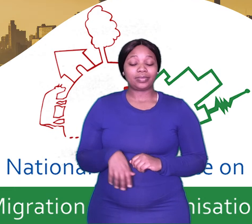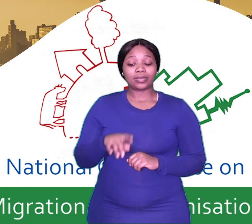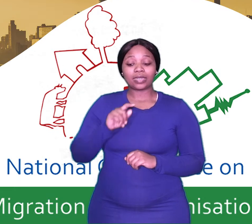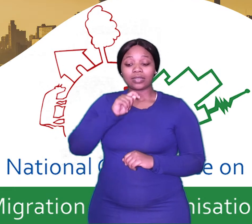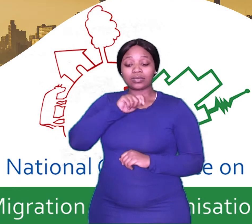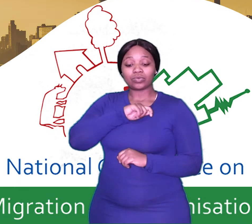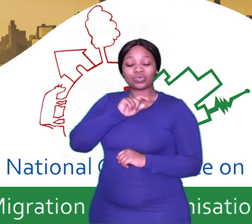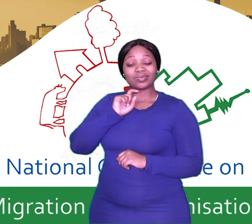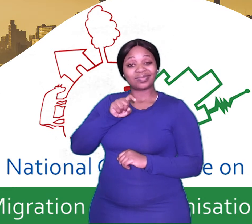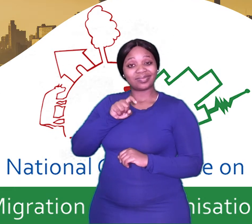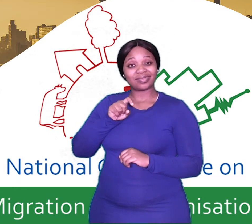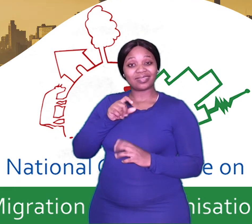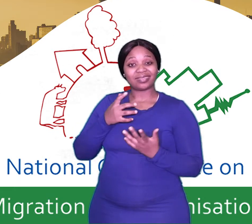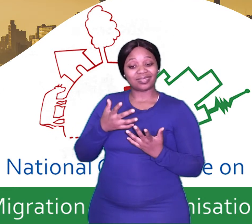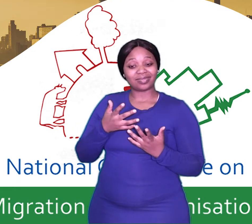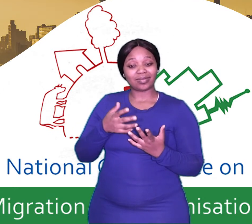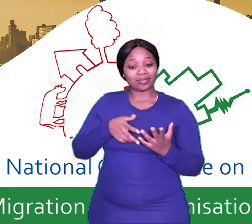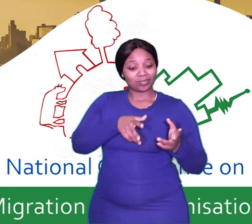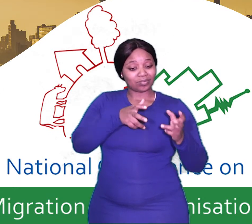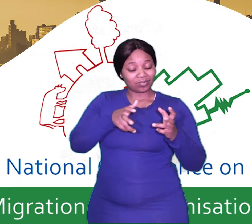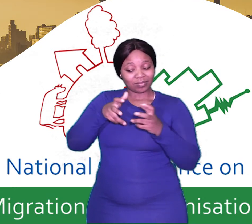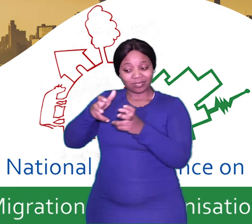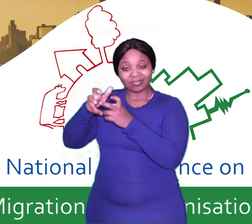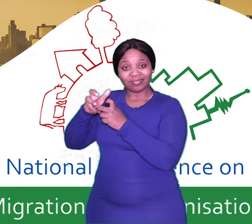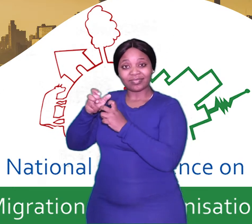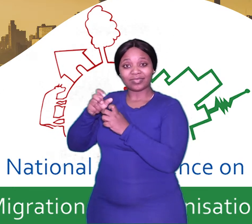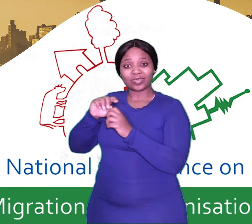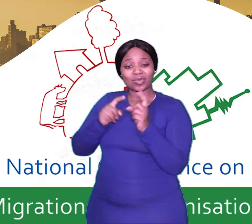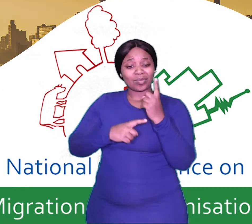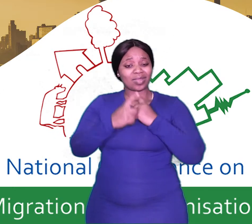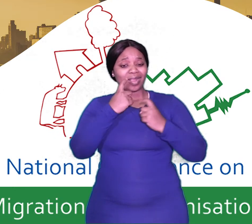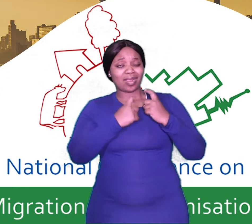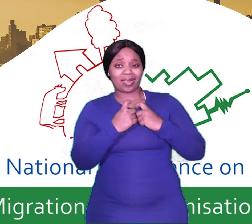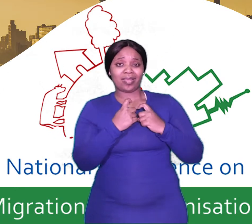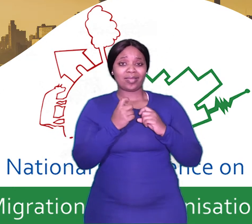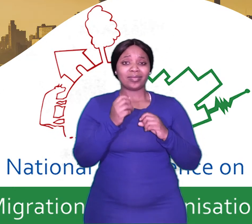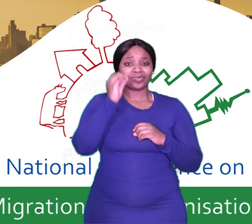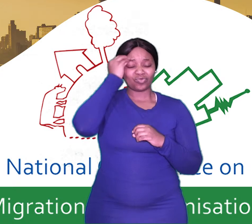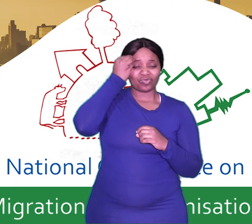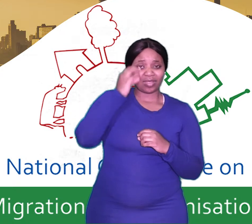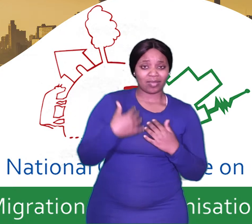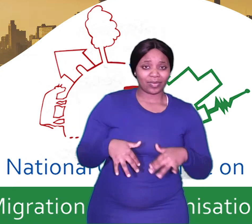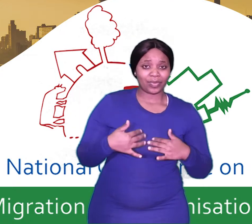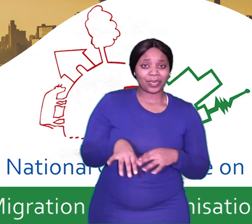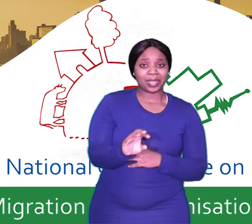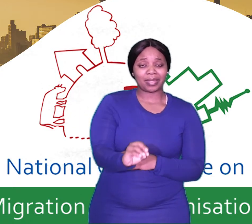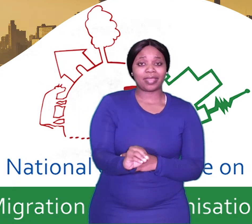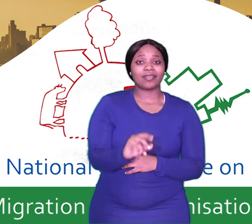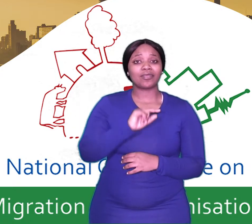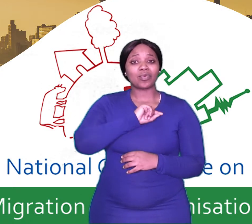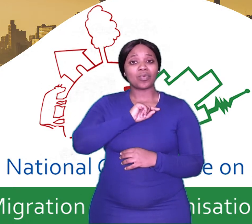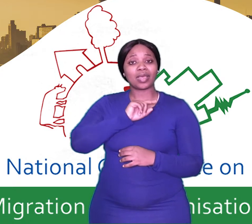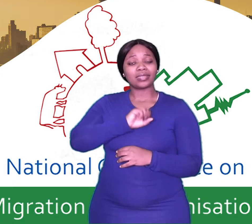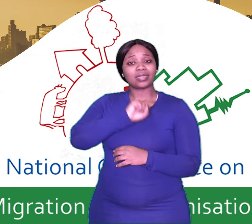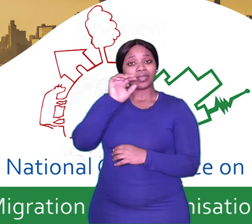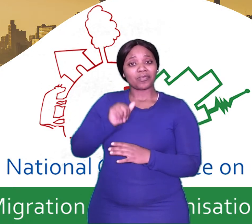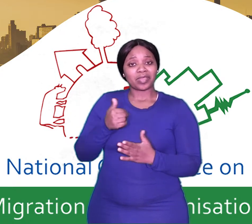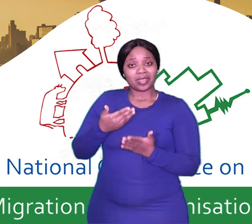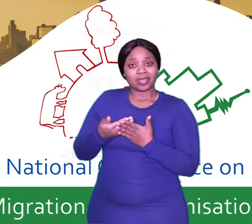lot of interesting questions. Should South African government, make cities more inclusive? I